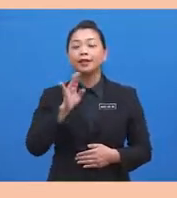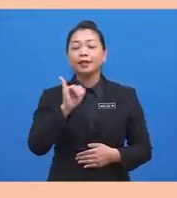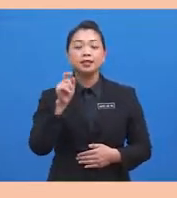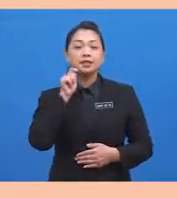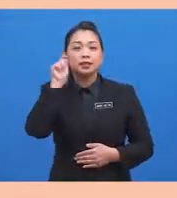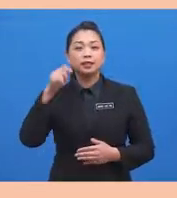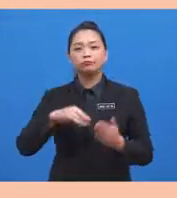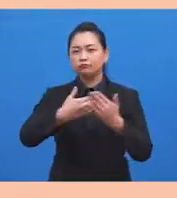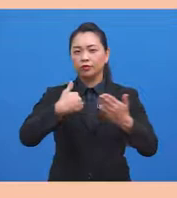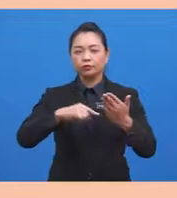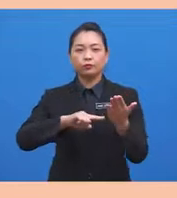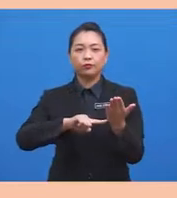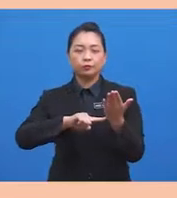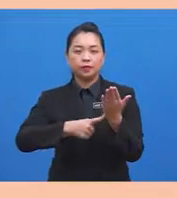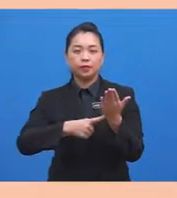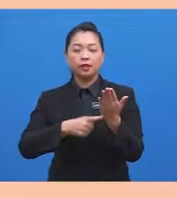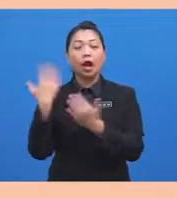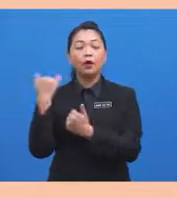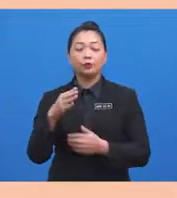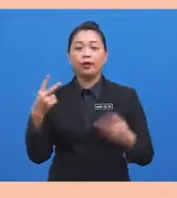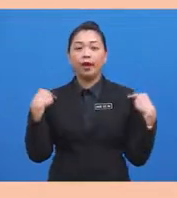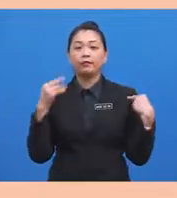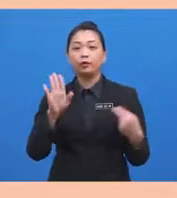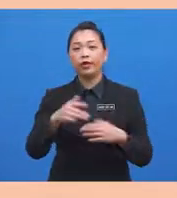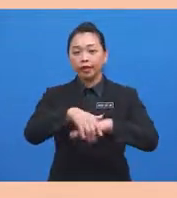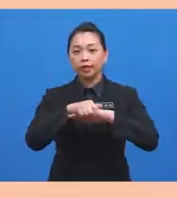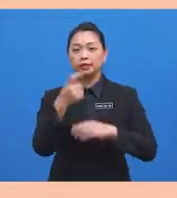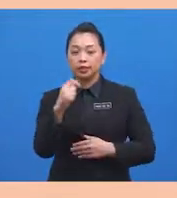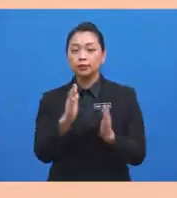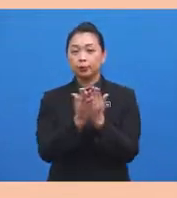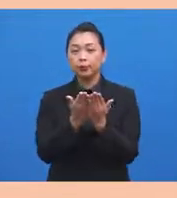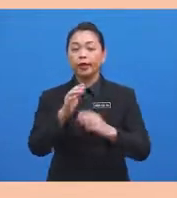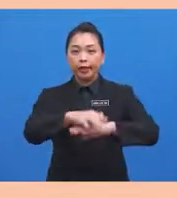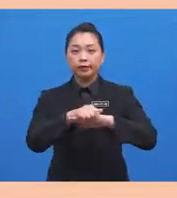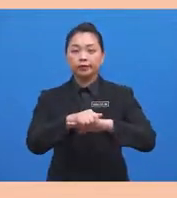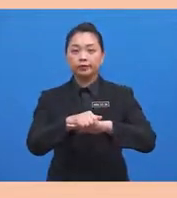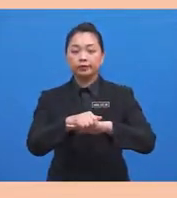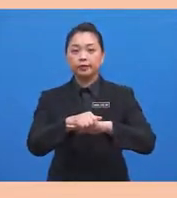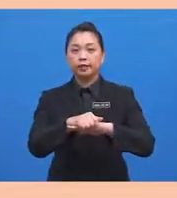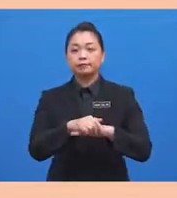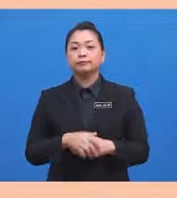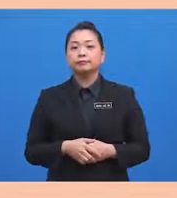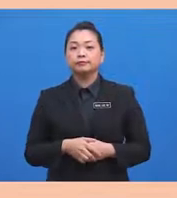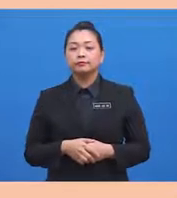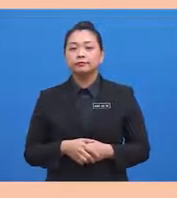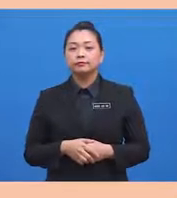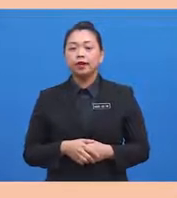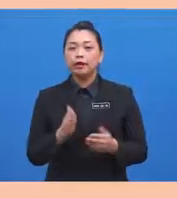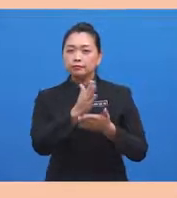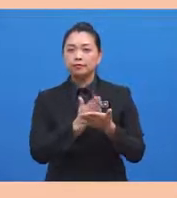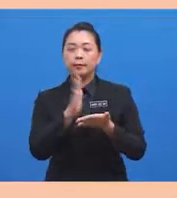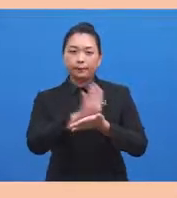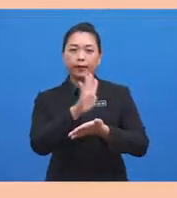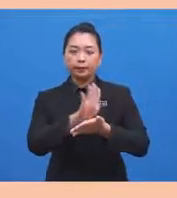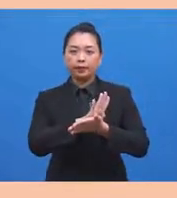begin our lesson proper, I hope you have your English textbook, your English exercise book to write your answers, or some paper,